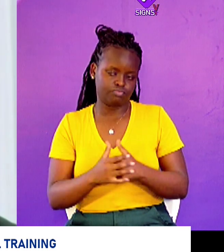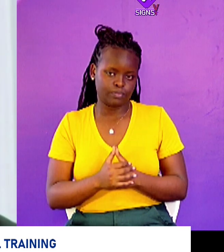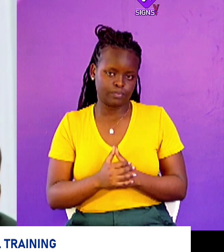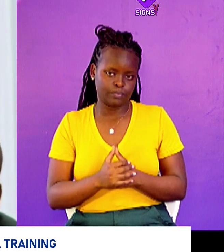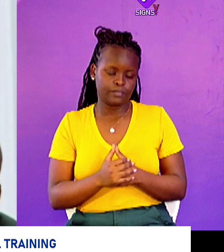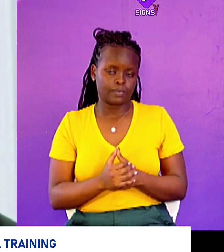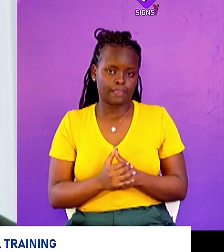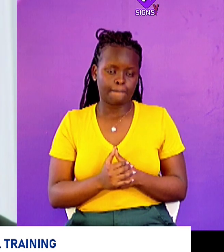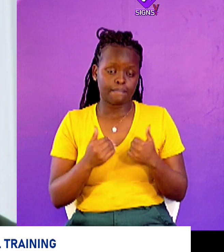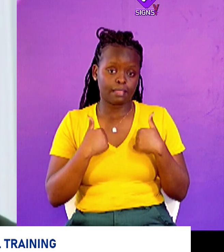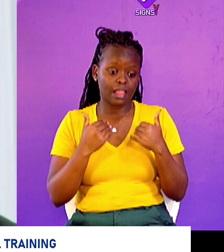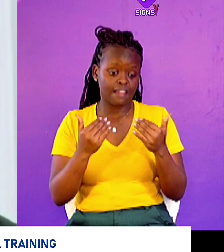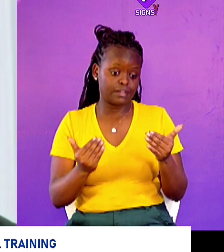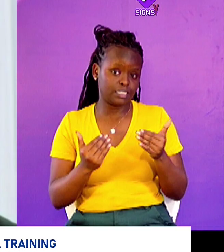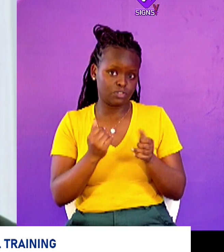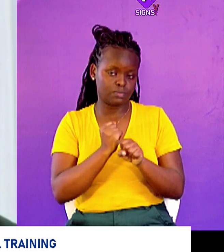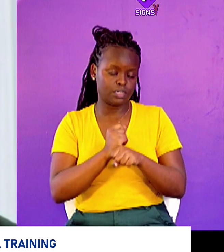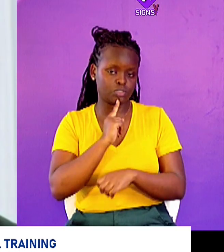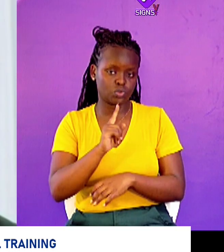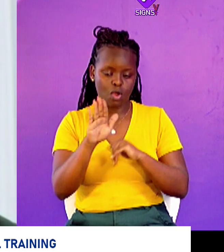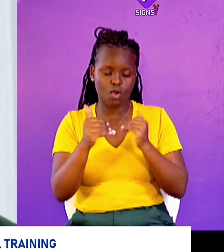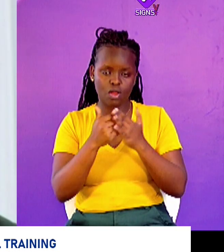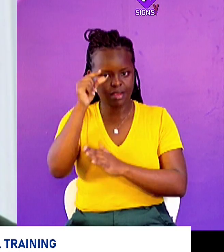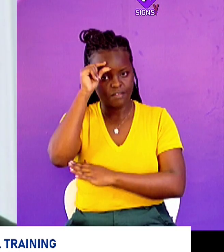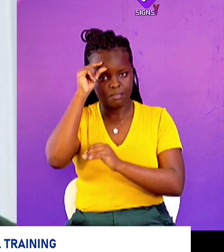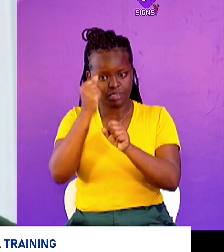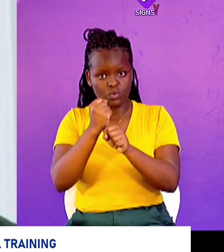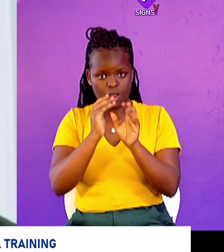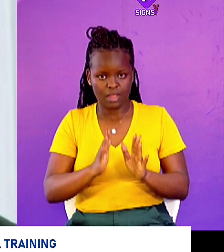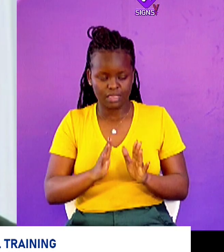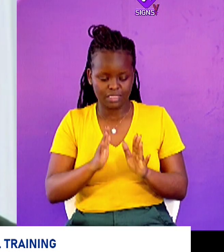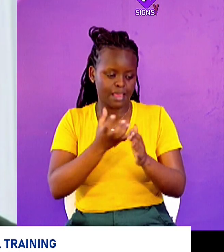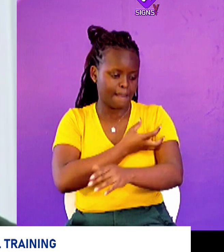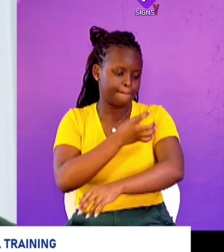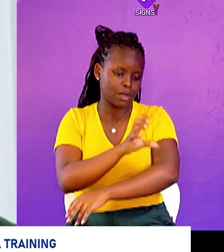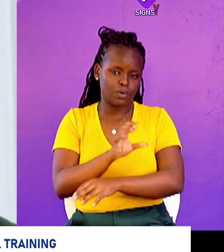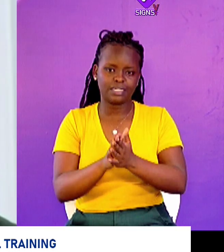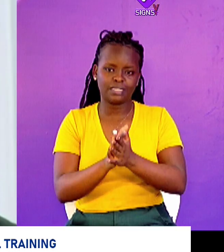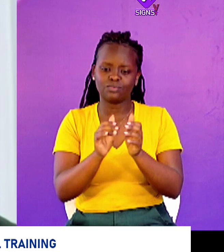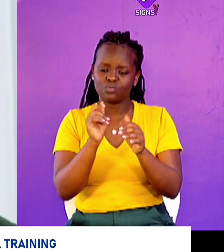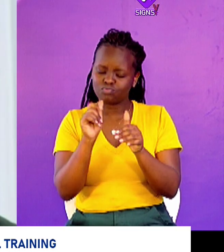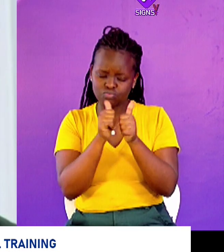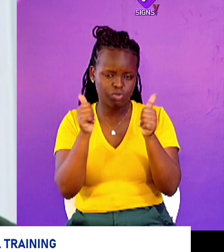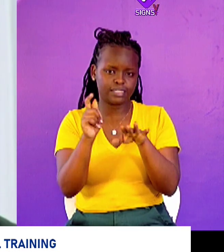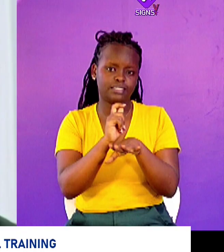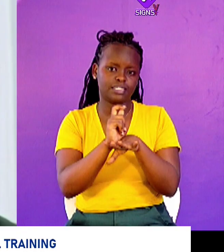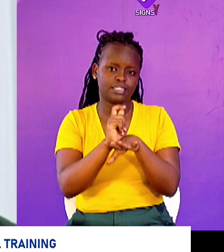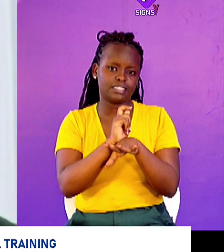There is need to ensure that all our civil servants are empowered, well-trained, and well-equipped